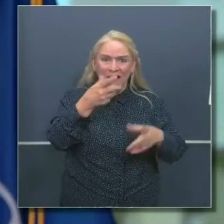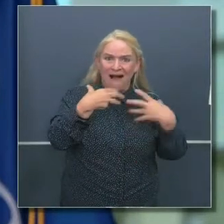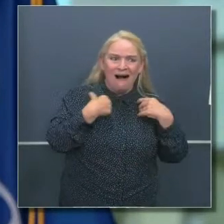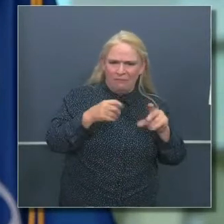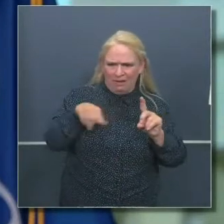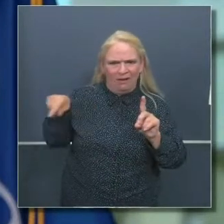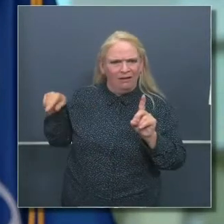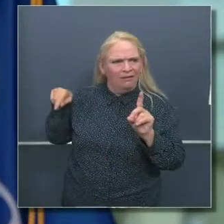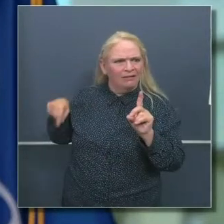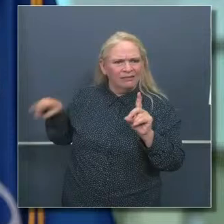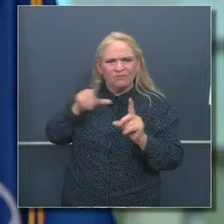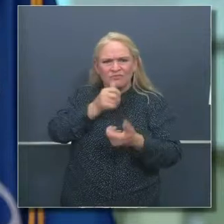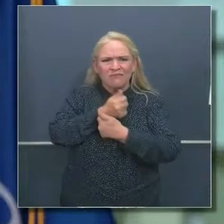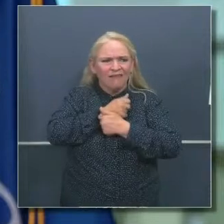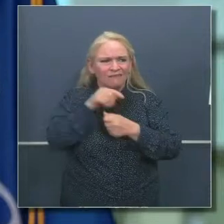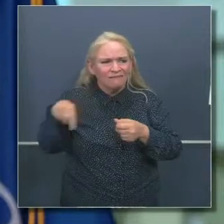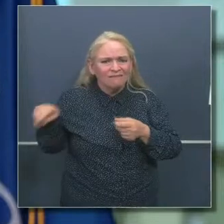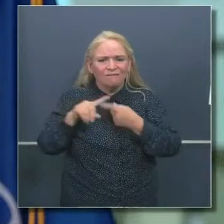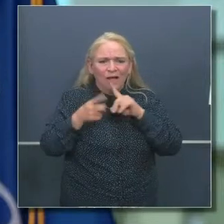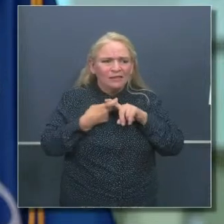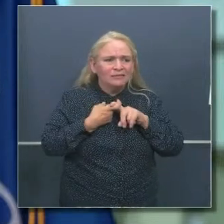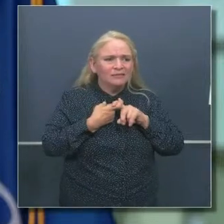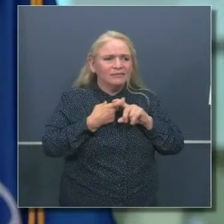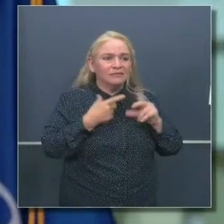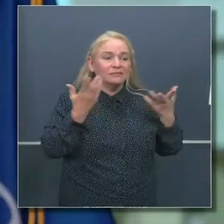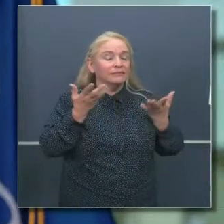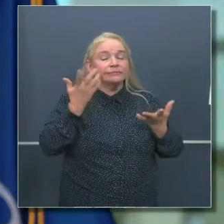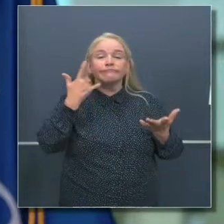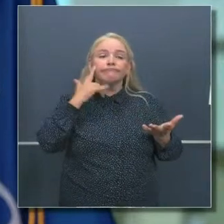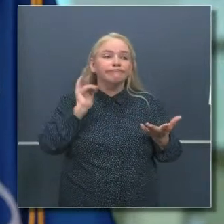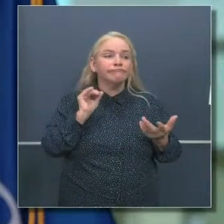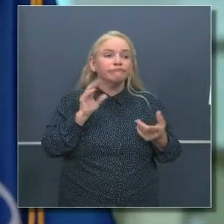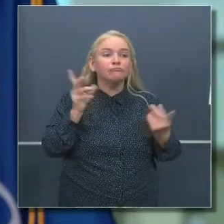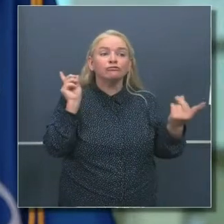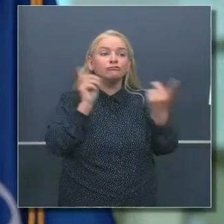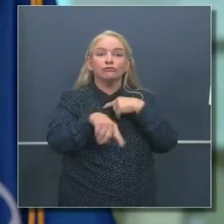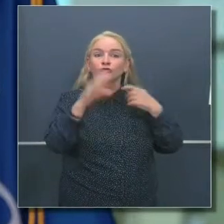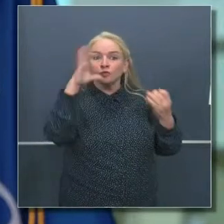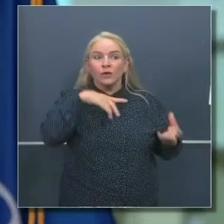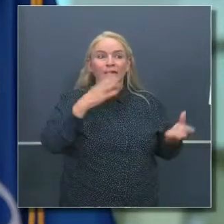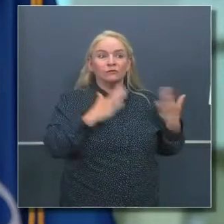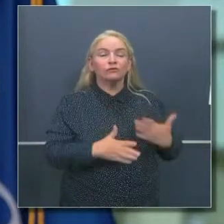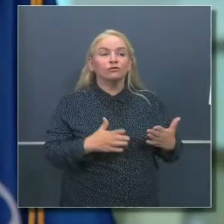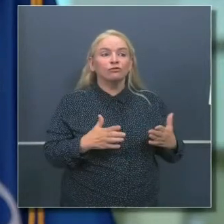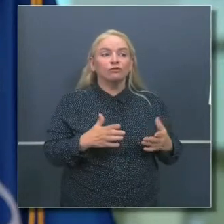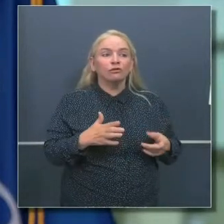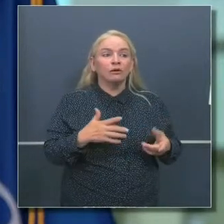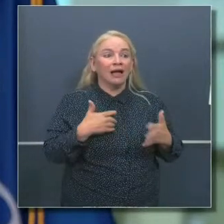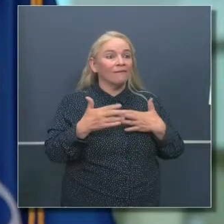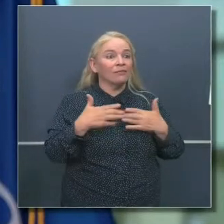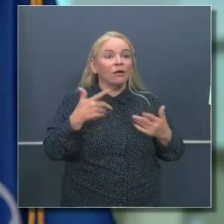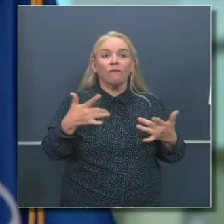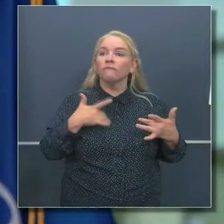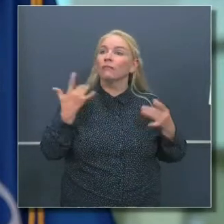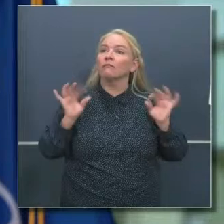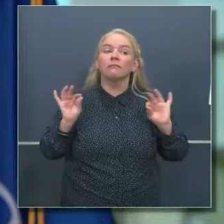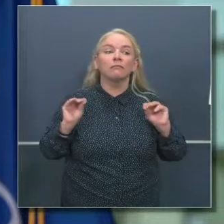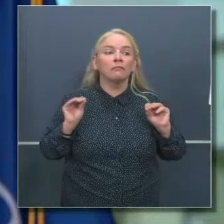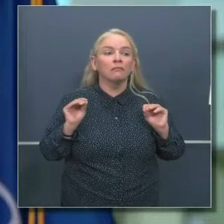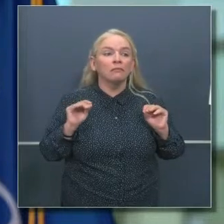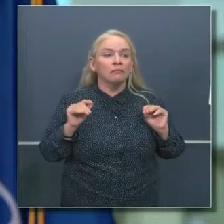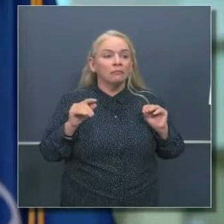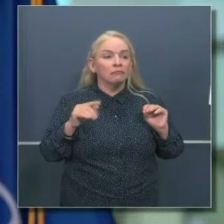deeply love. It also could be a stranger that you walked by in passing where you were asymptomatic or pre-symptomatic and you